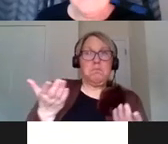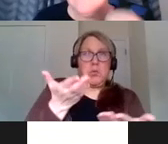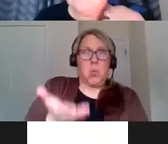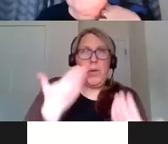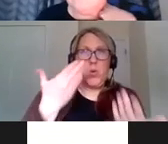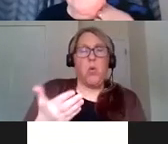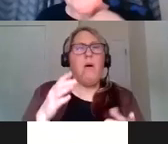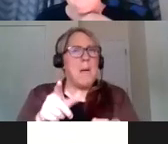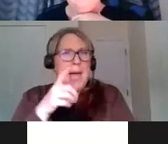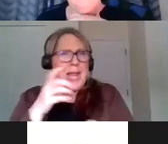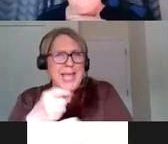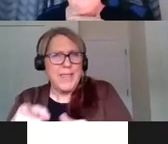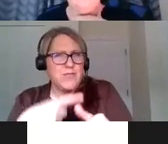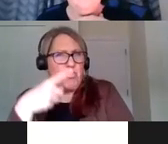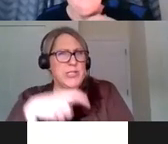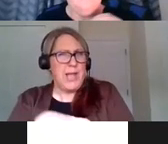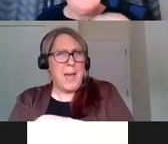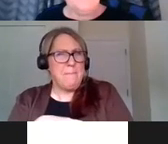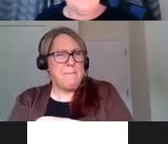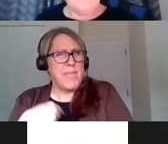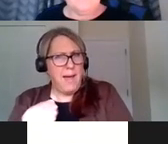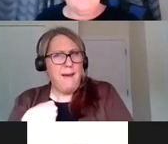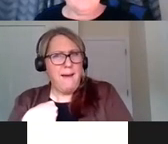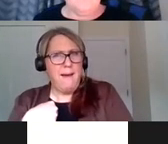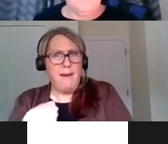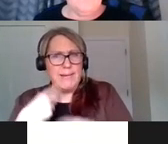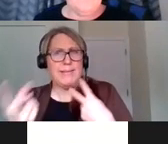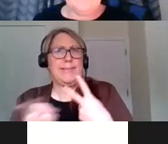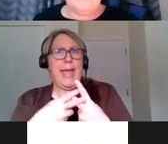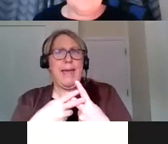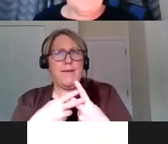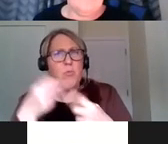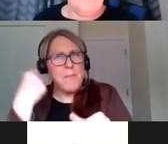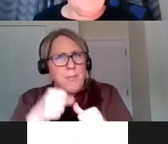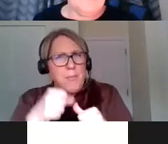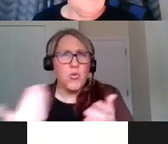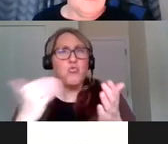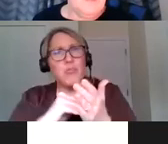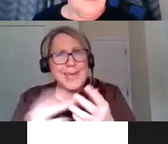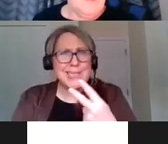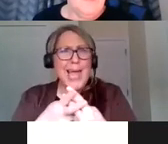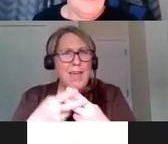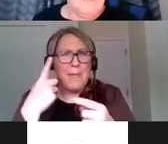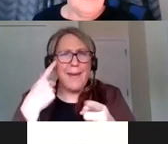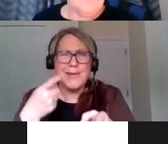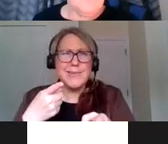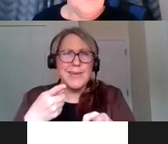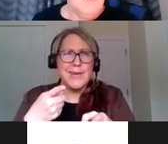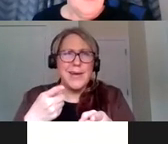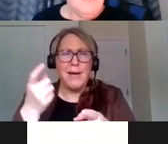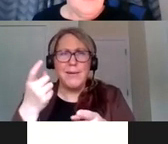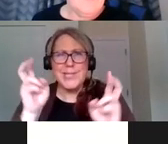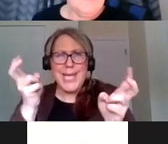I didn't get this the first time that I saved this over. Remember, I had to resave it over because there was a title